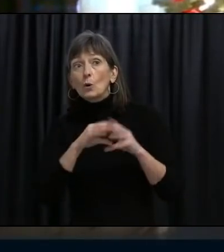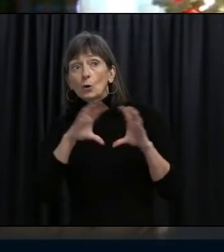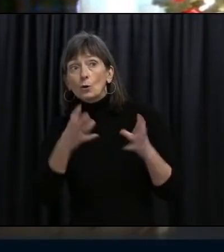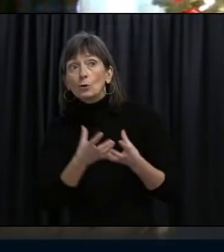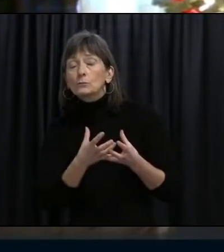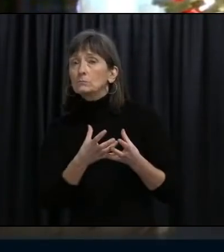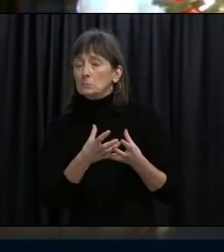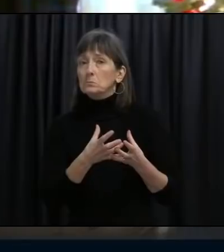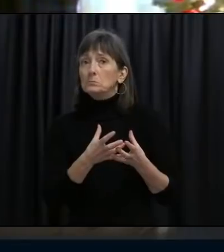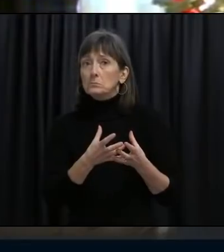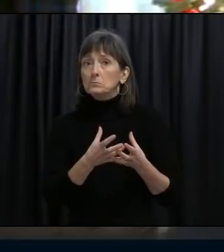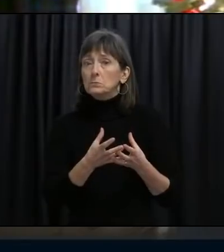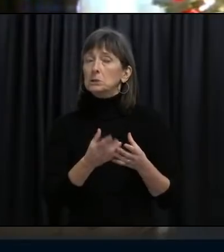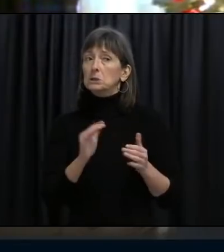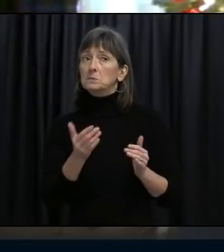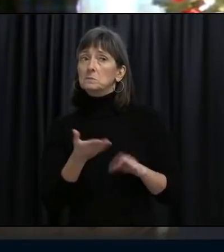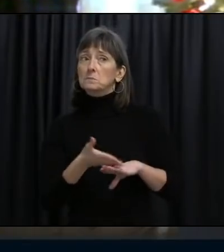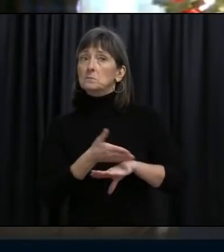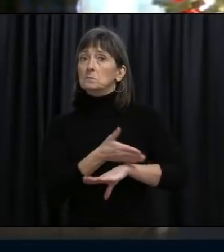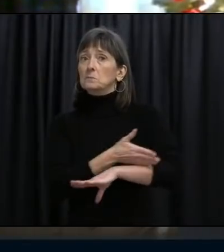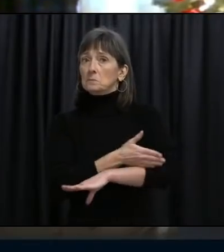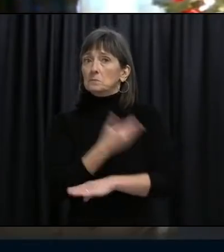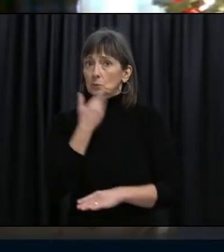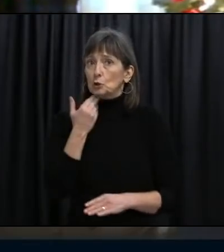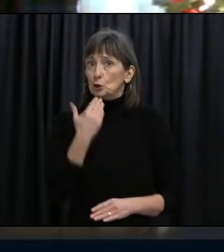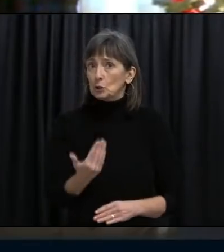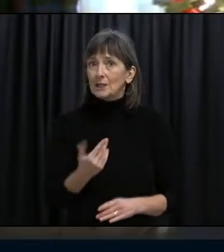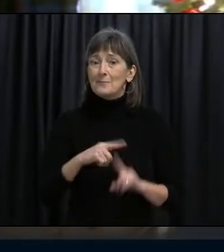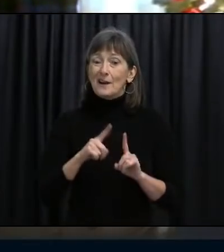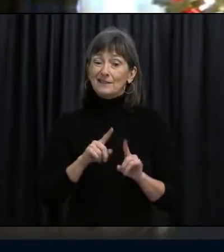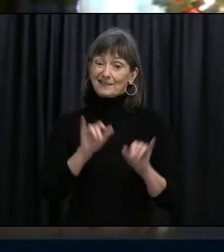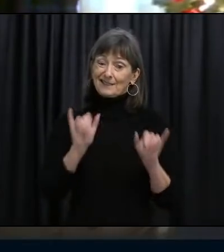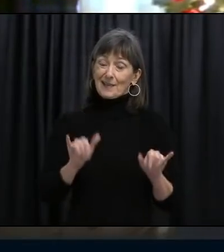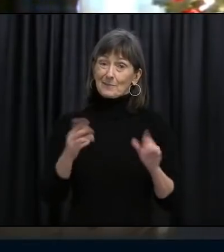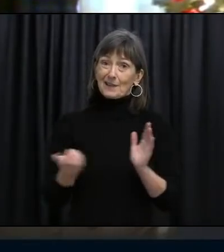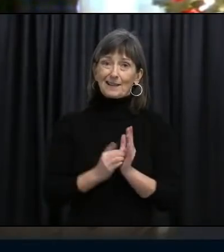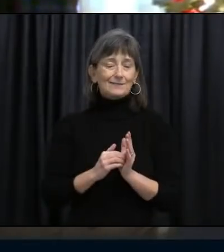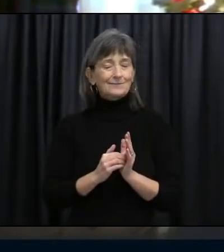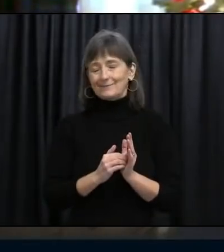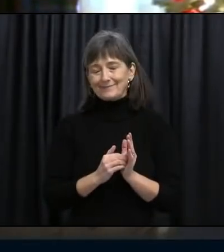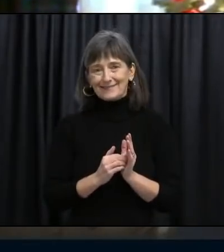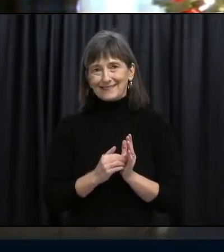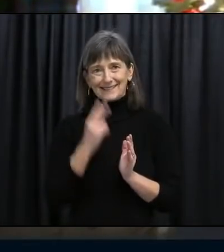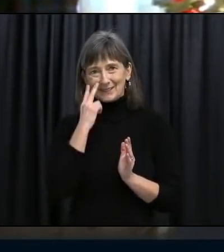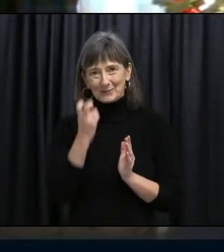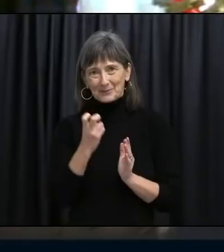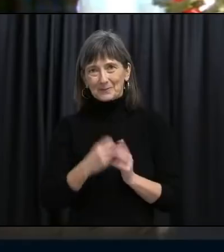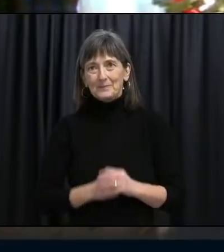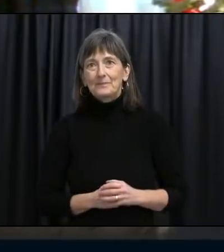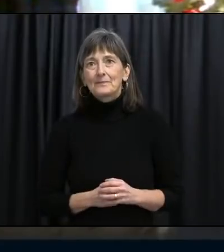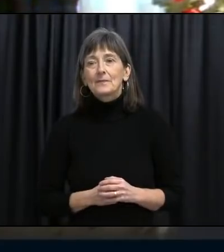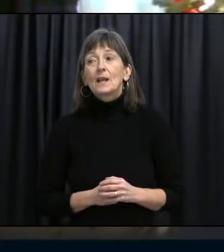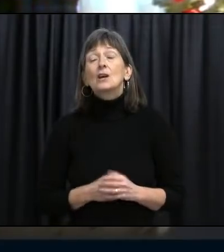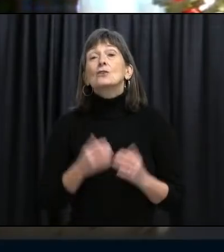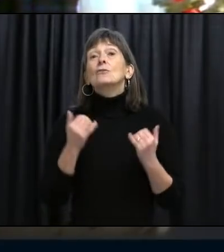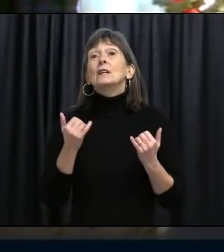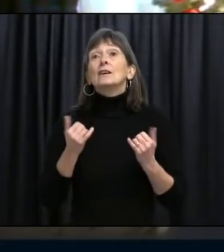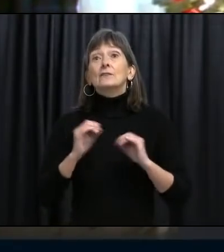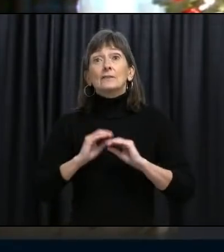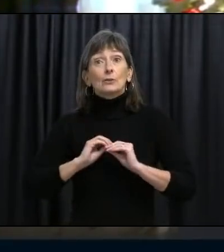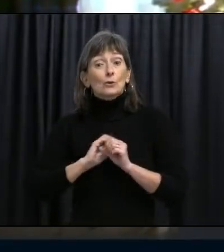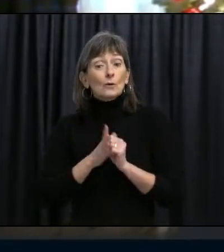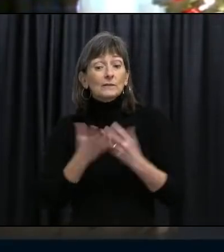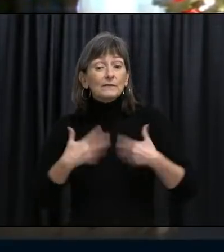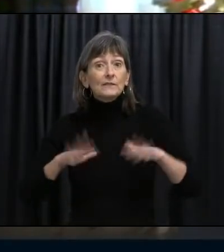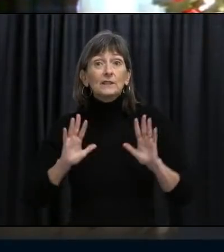know things will never quite be the same. And we're not out of the woods just yet. While I hope you all